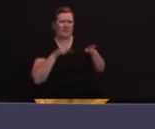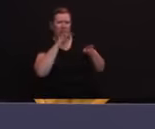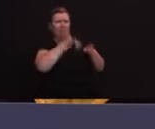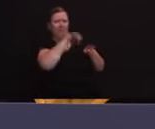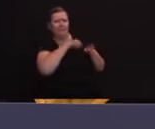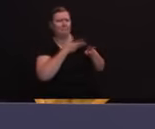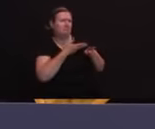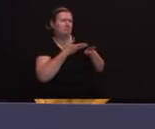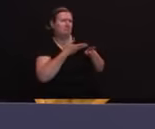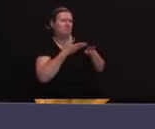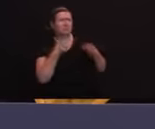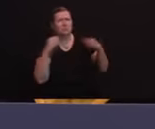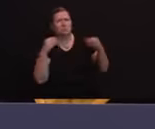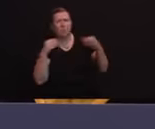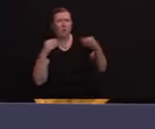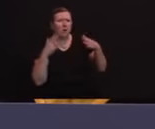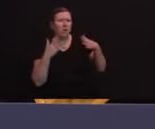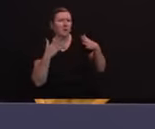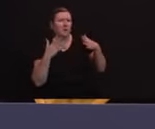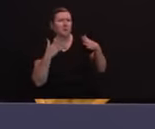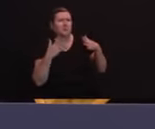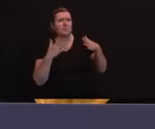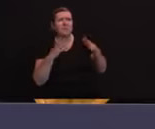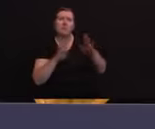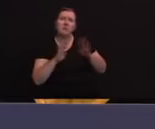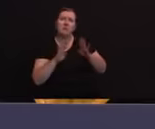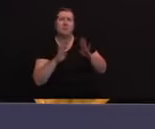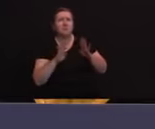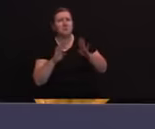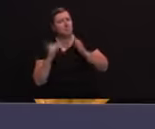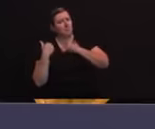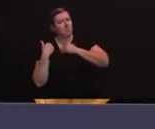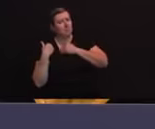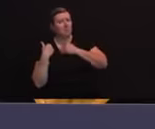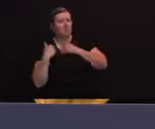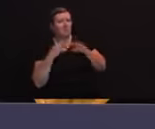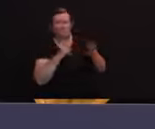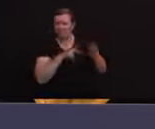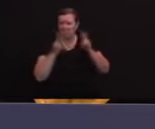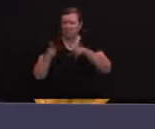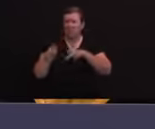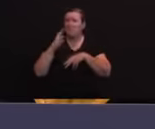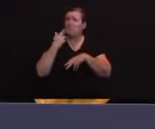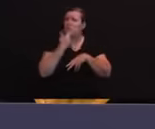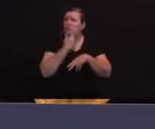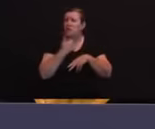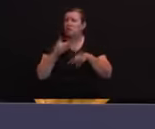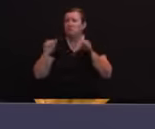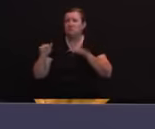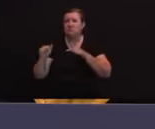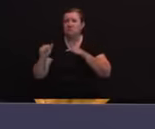have behaved, as have restaurants, by the way, incredibly responsibly. We need them to keep that up. The